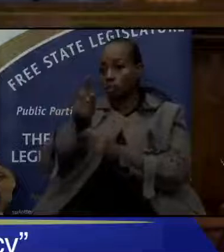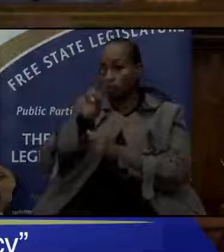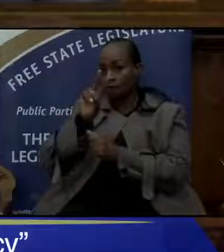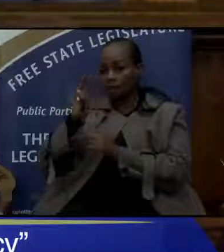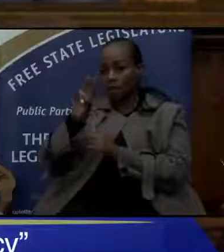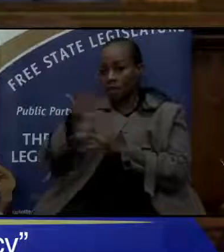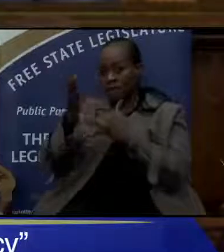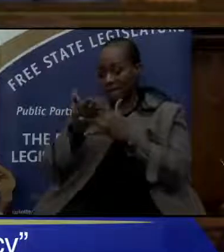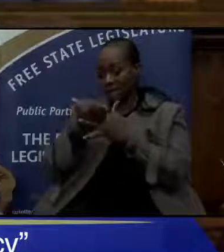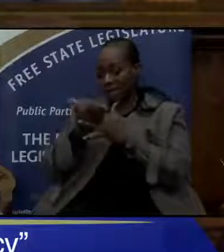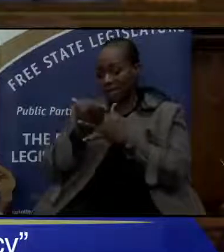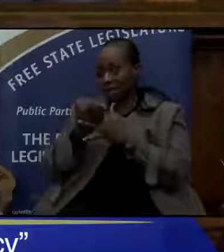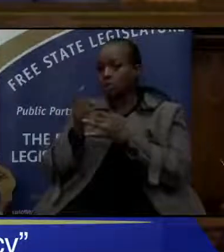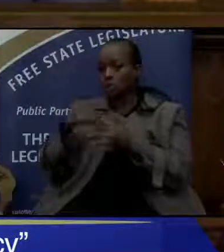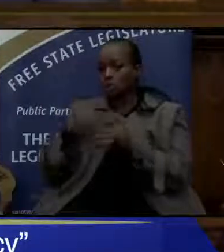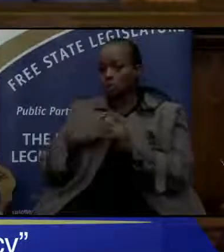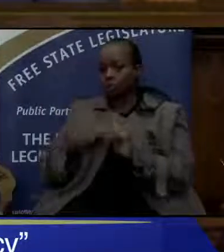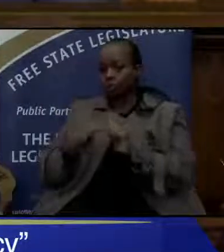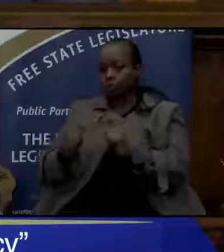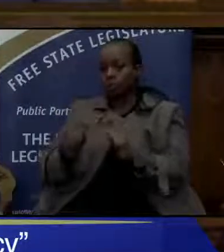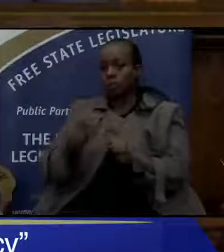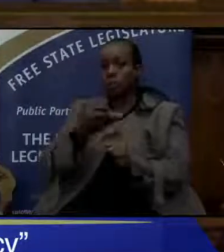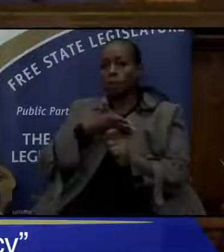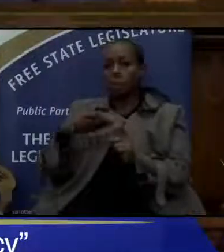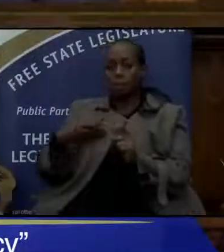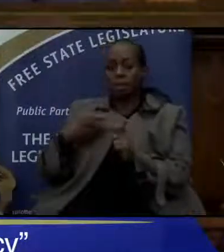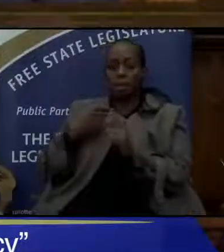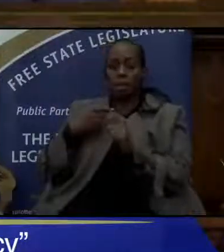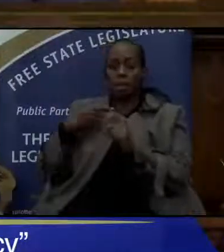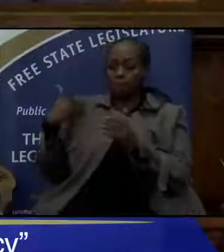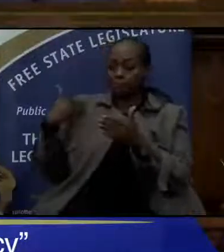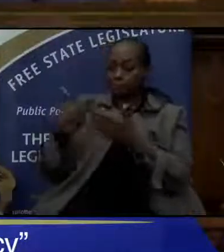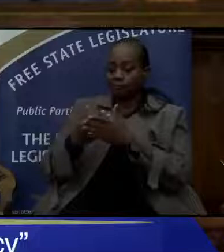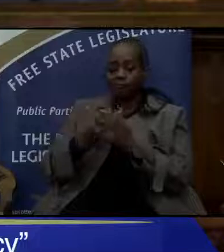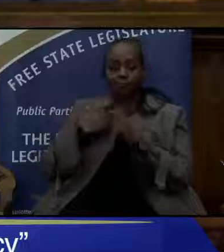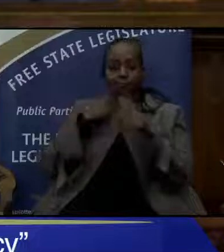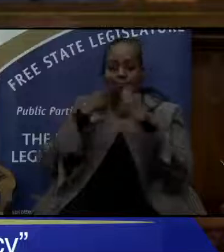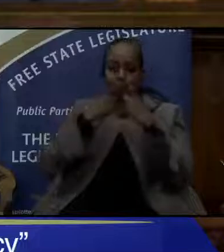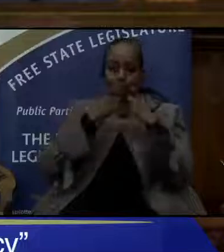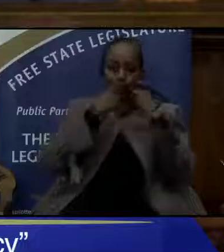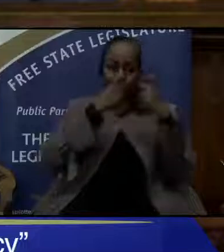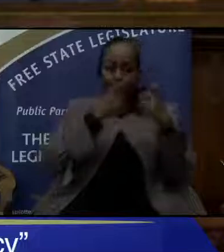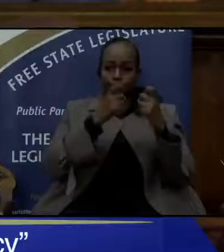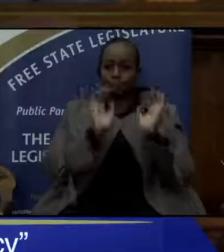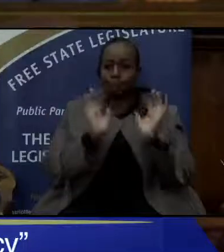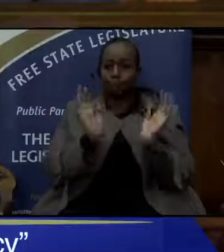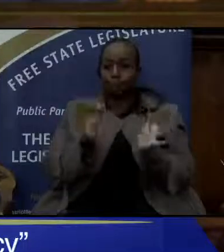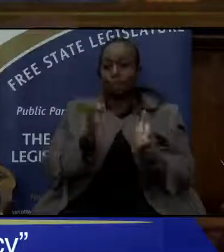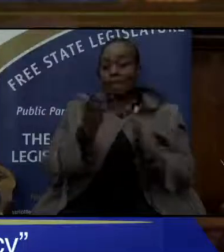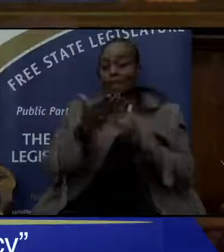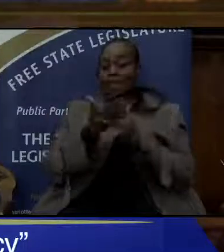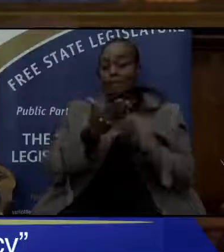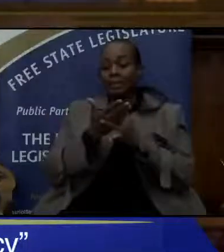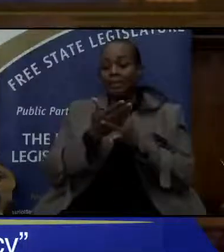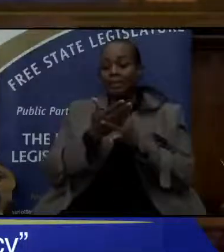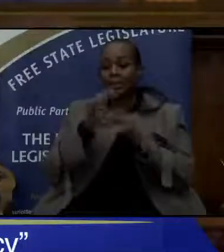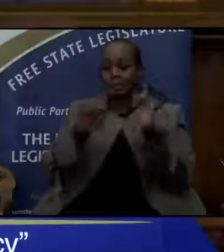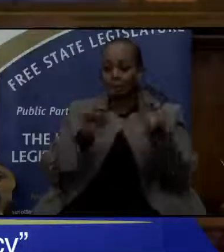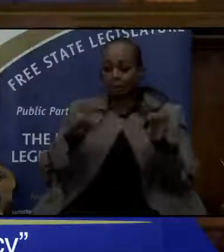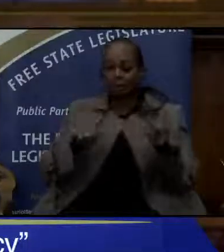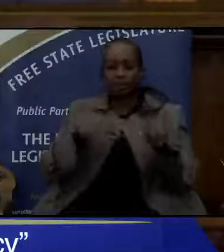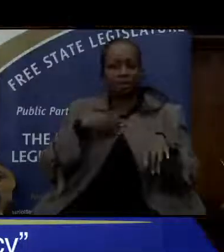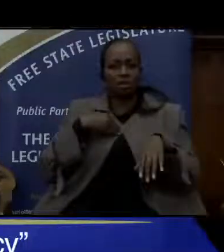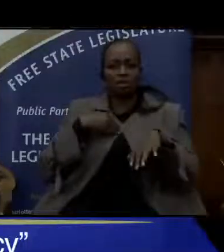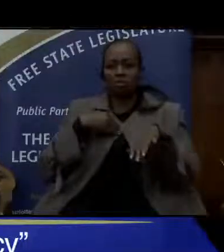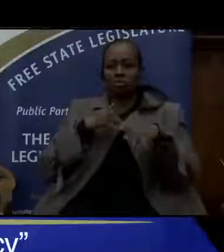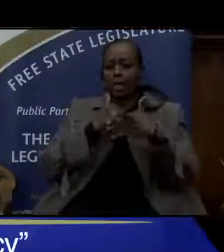violence-related cases. La bomme li lile haholo le mfounetse hore ka nnete di cases tsena ha ona mo di yang